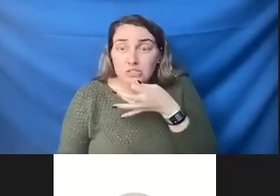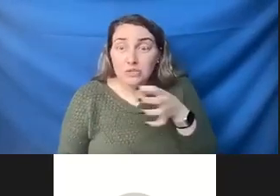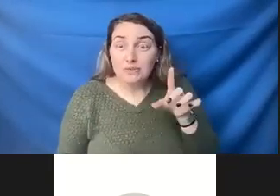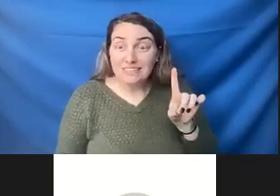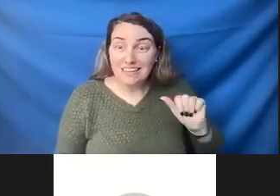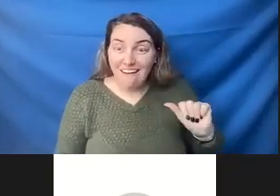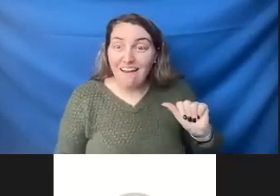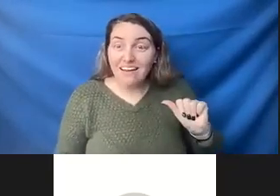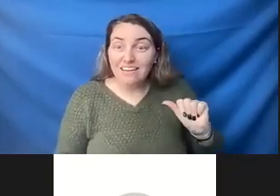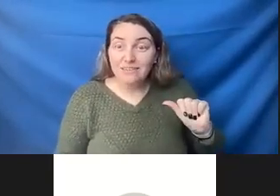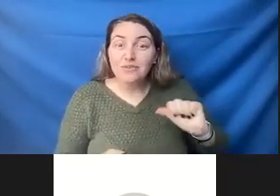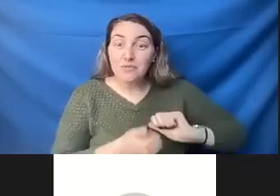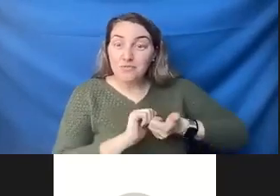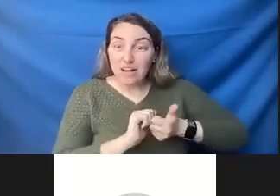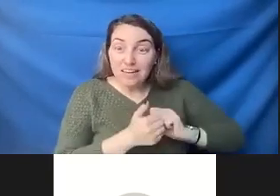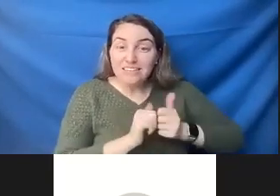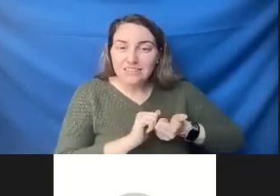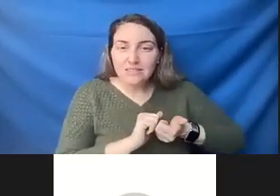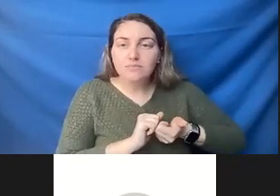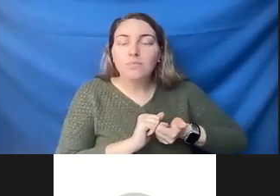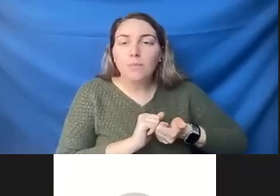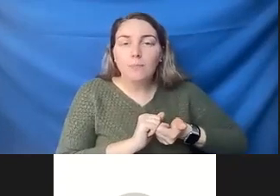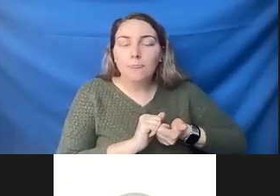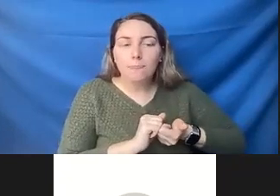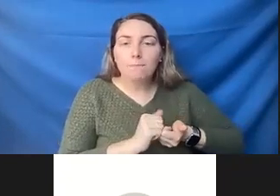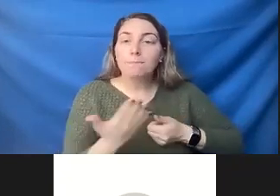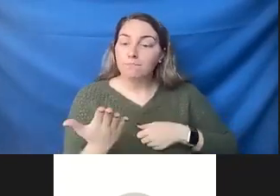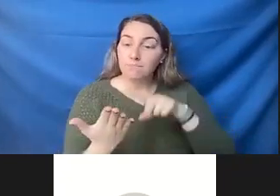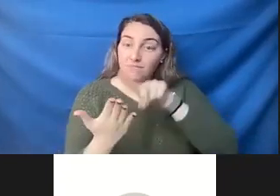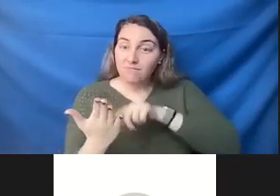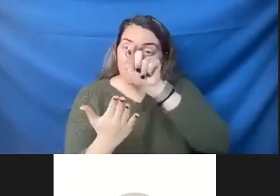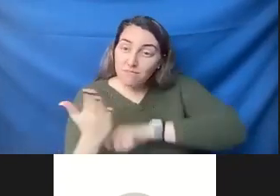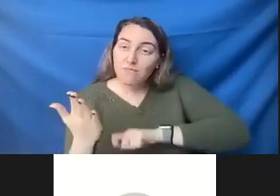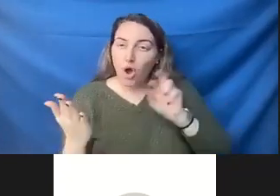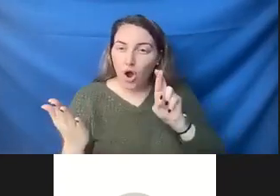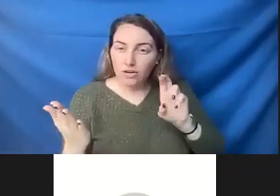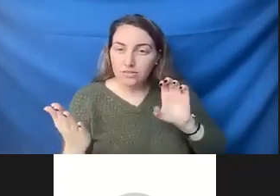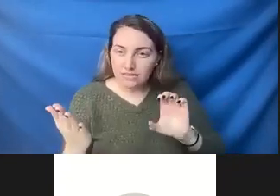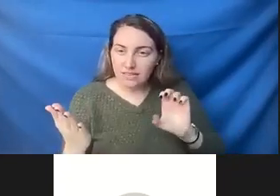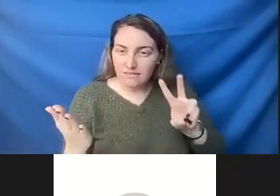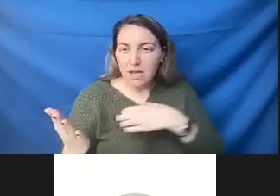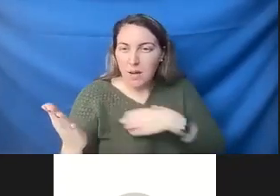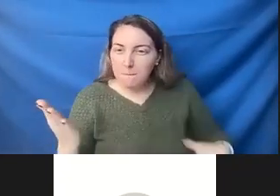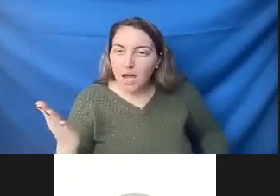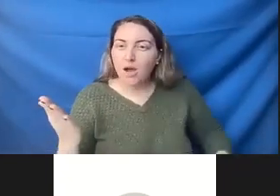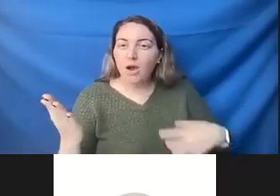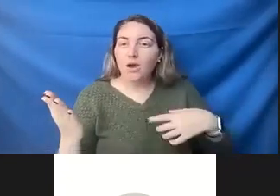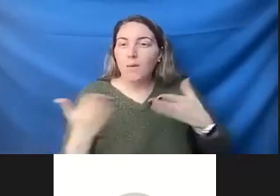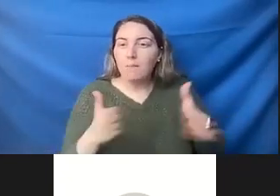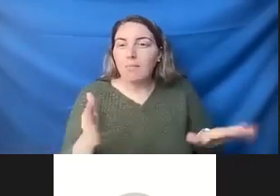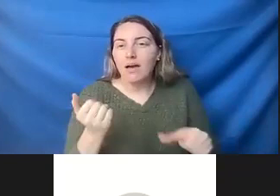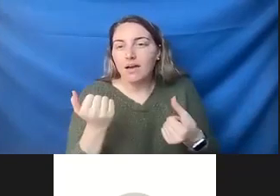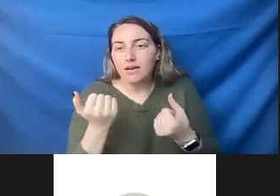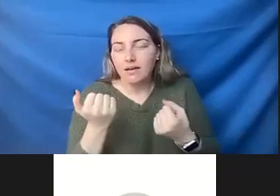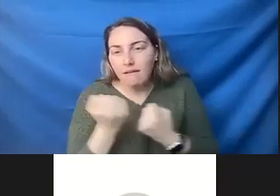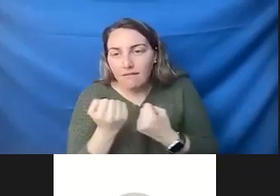in the June primary, that'll be on a separate side of the ballot than the races for mayor, public advocate, comptroller,